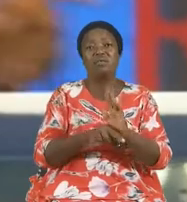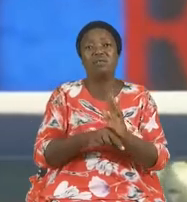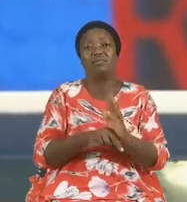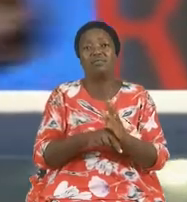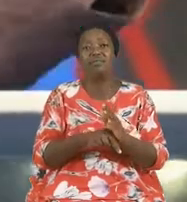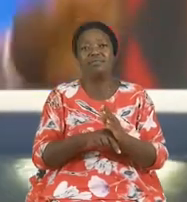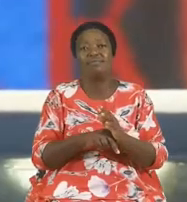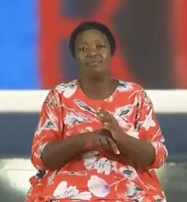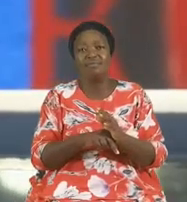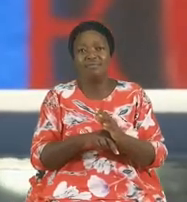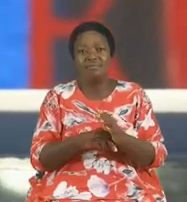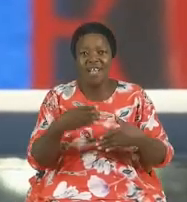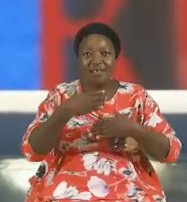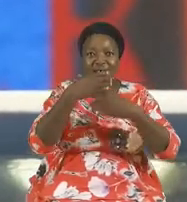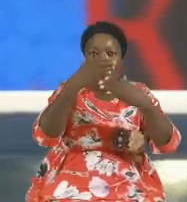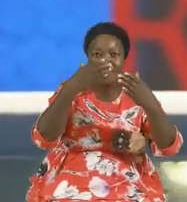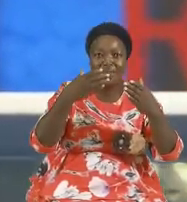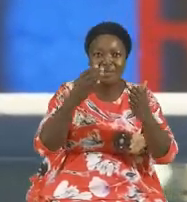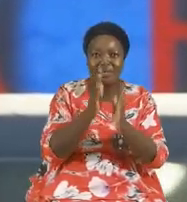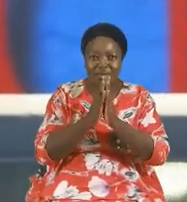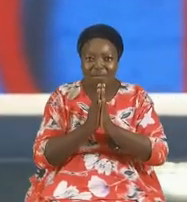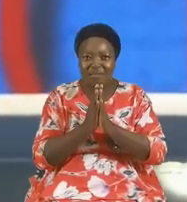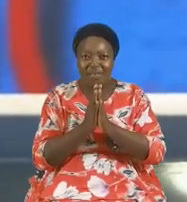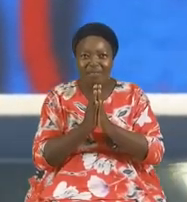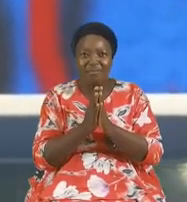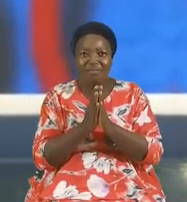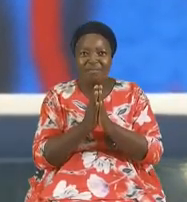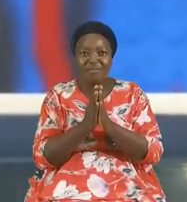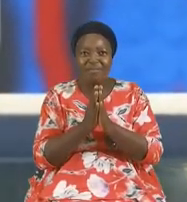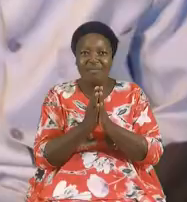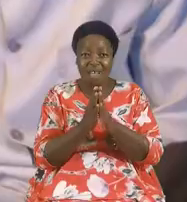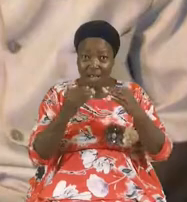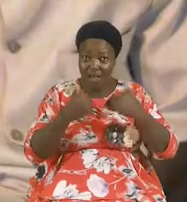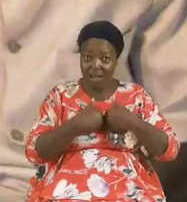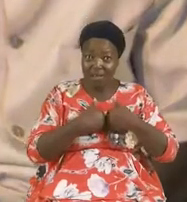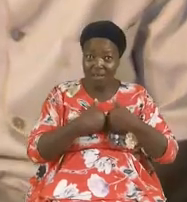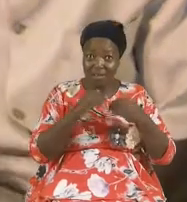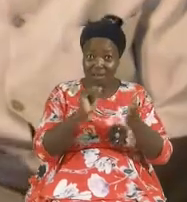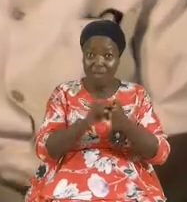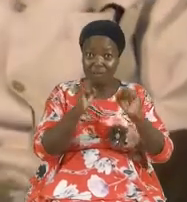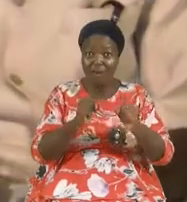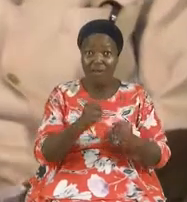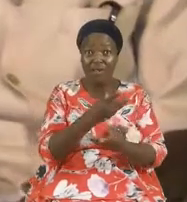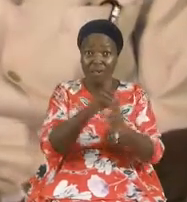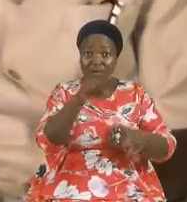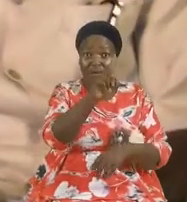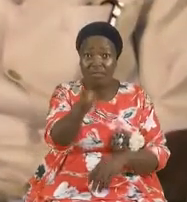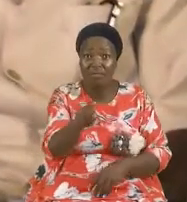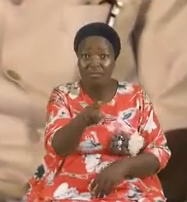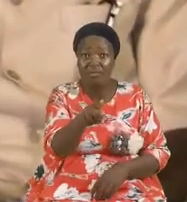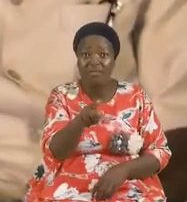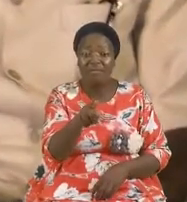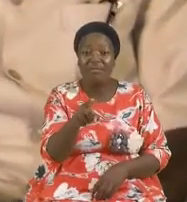from the power of darkness. Am I talking to somebody there? Has